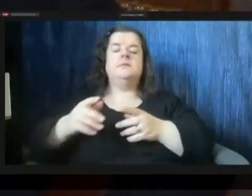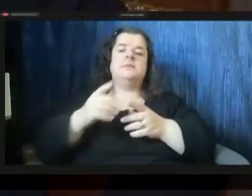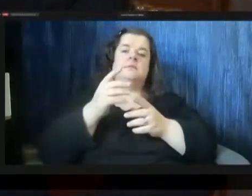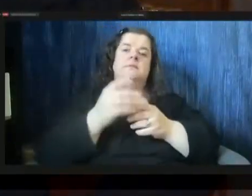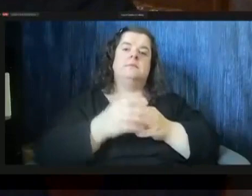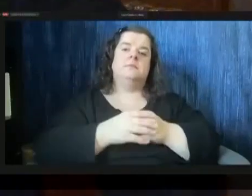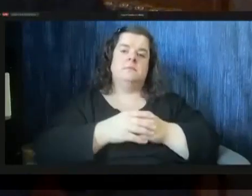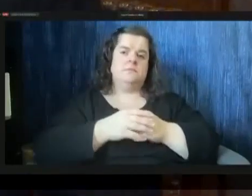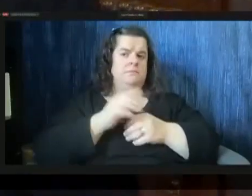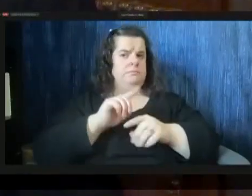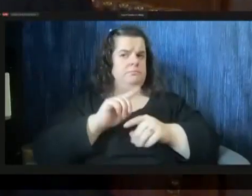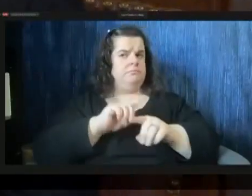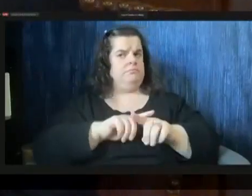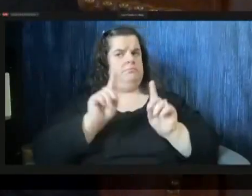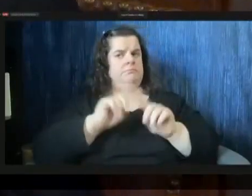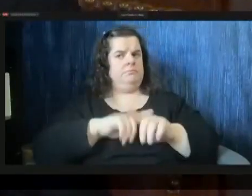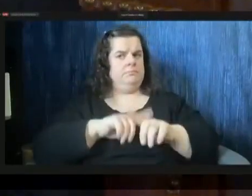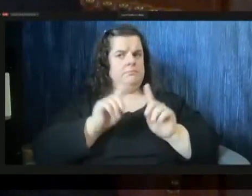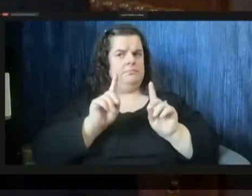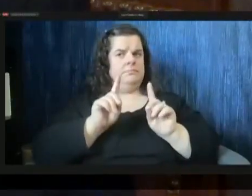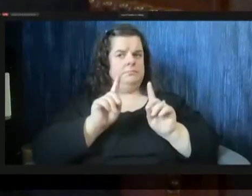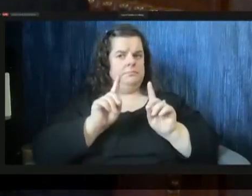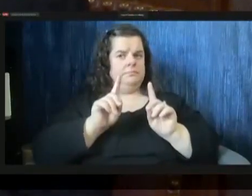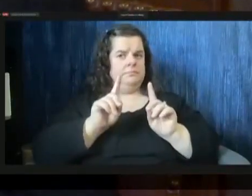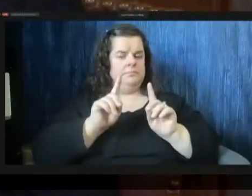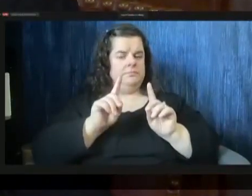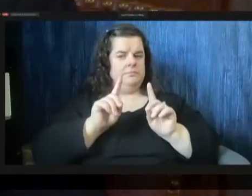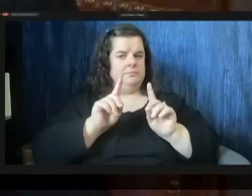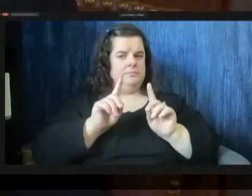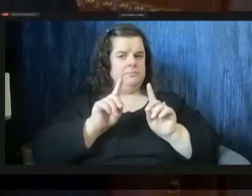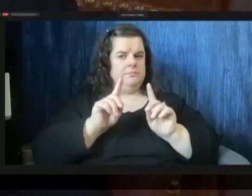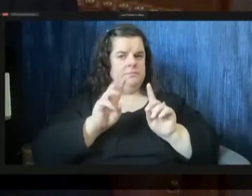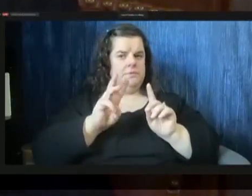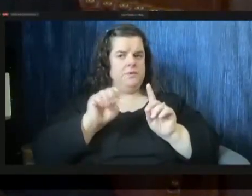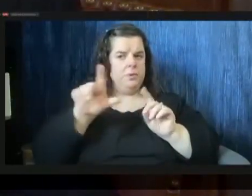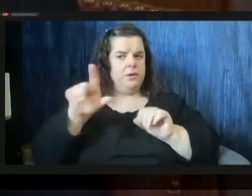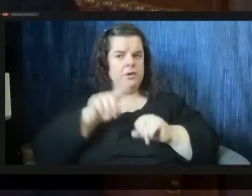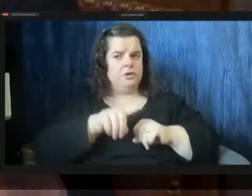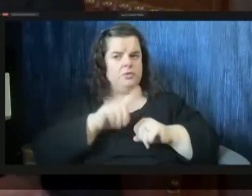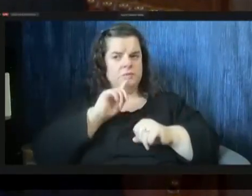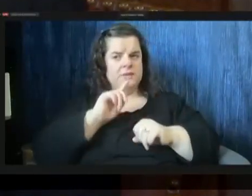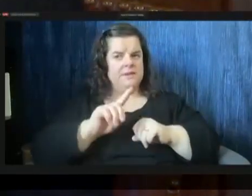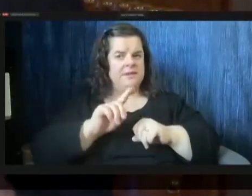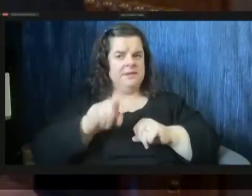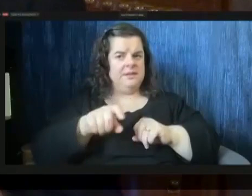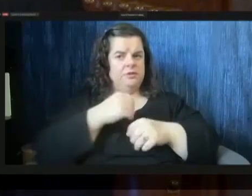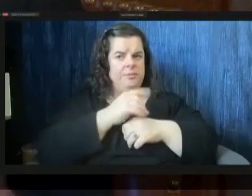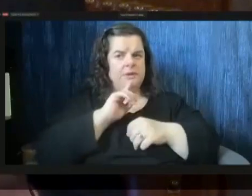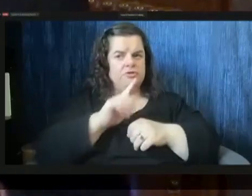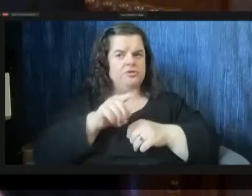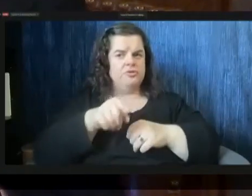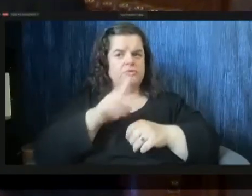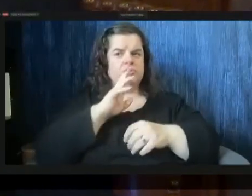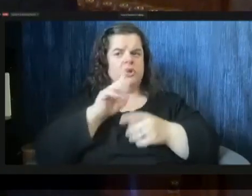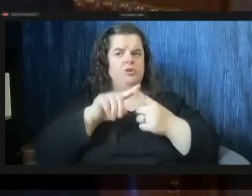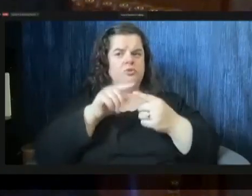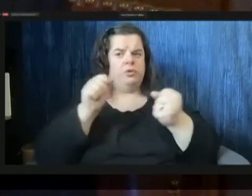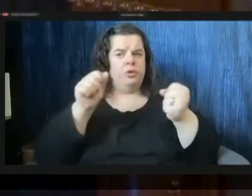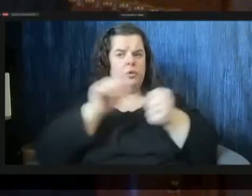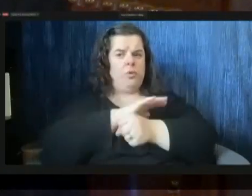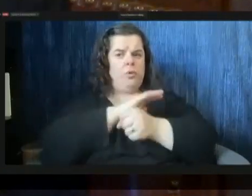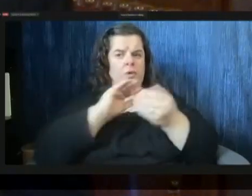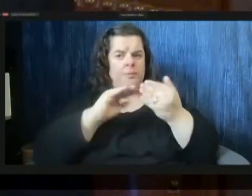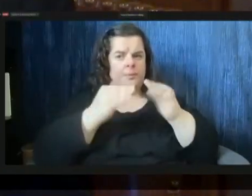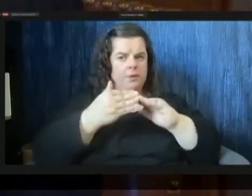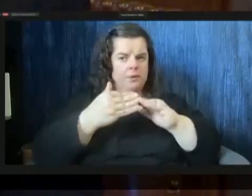well, and I say, and I'll tell you, well, you need to make sure that you talk to the whole community.